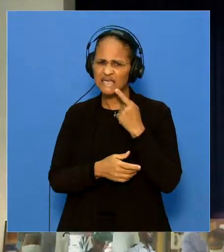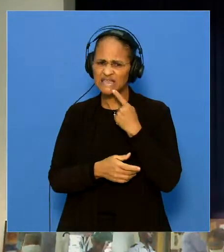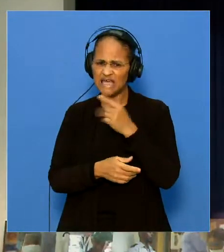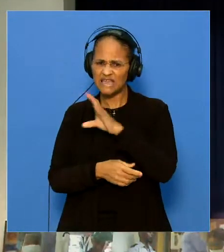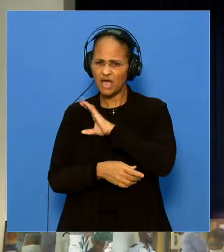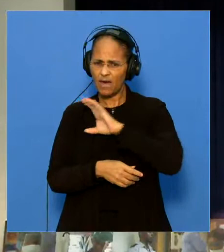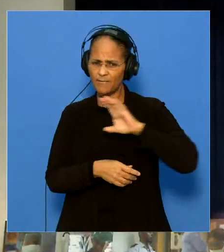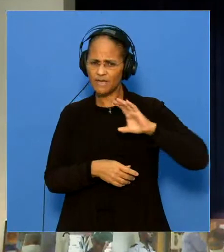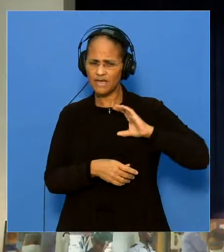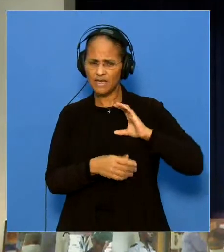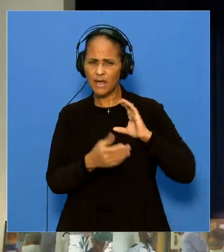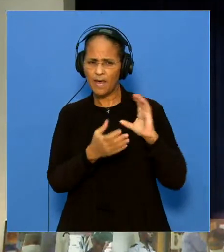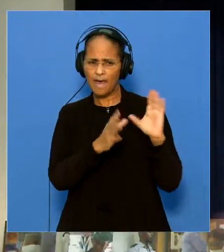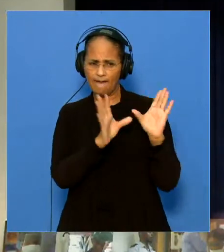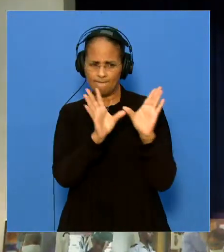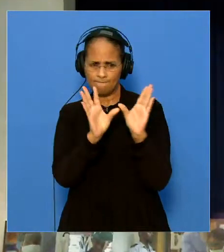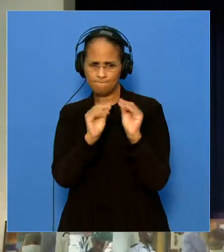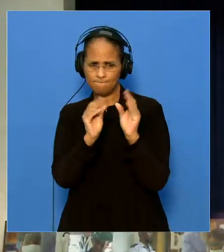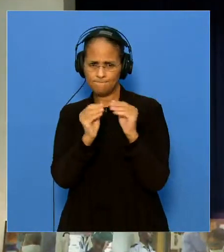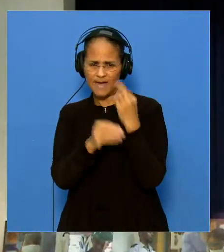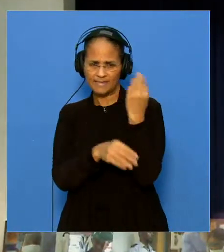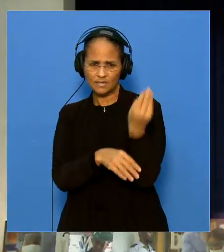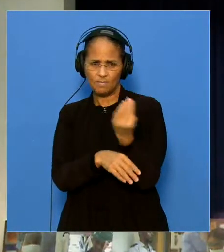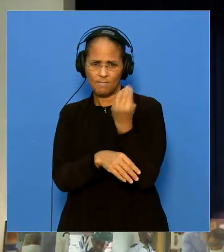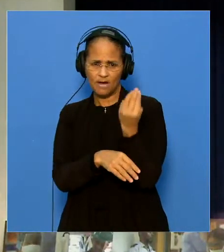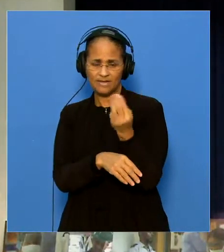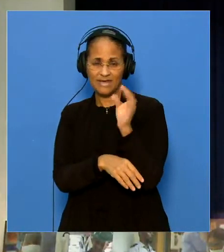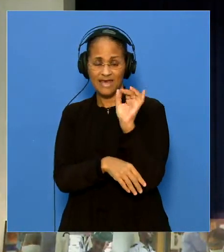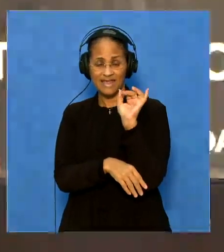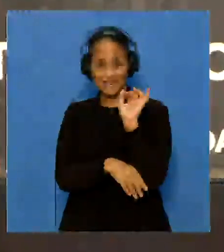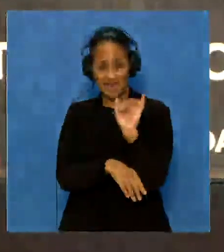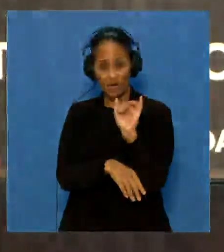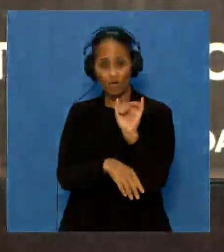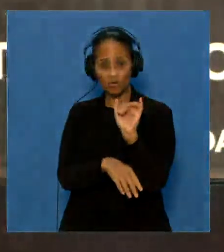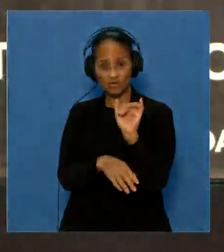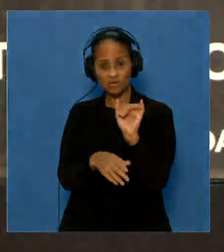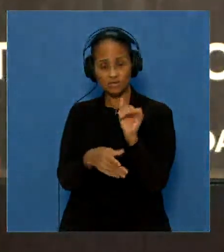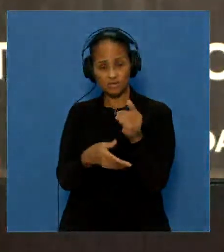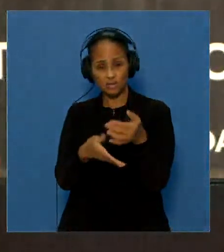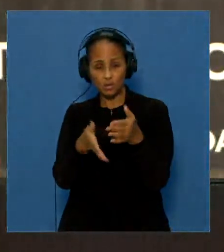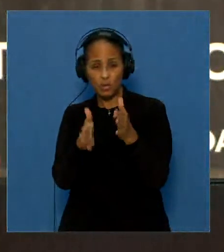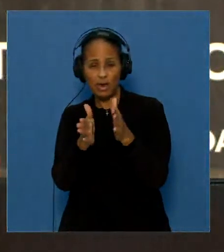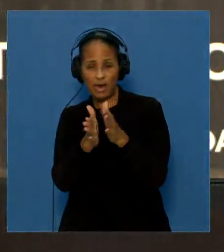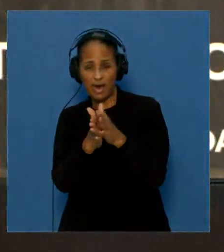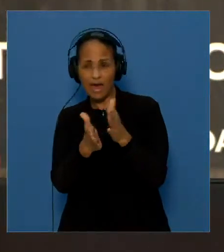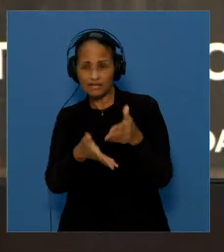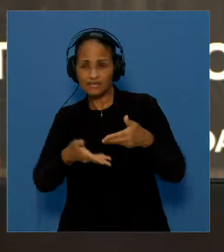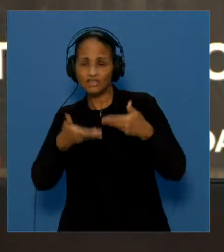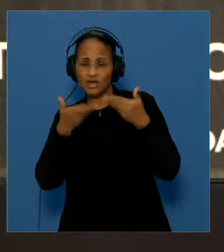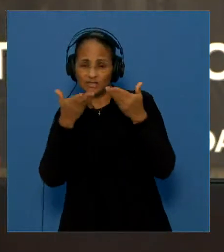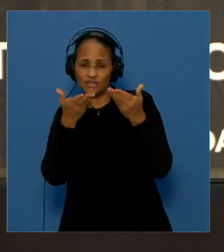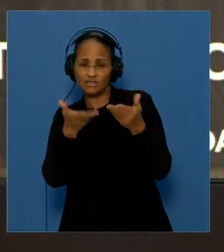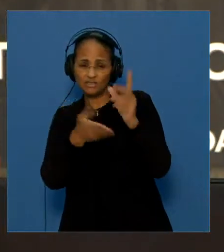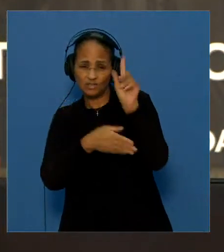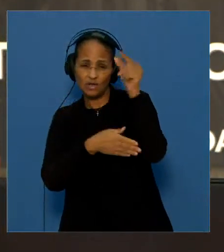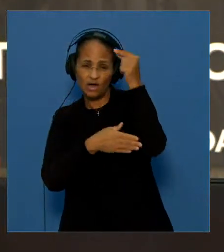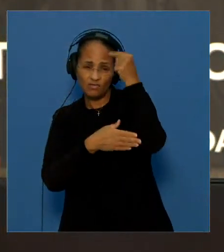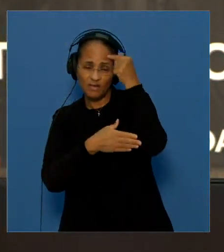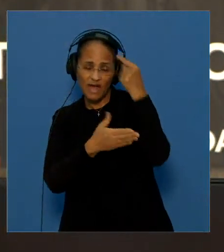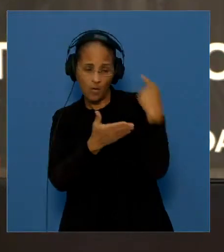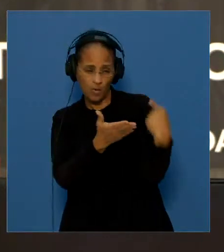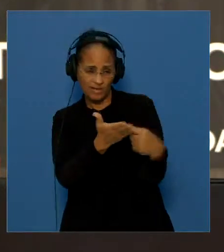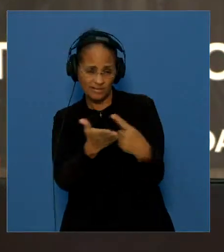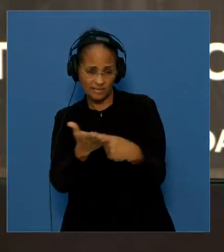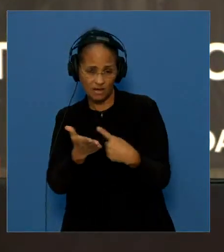Committee met on Monday. That was one of the requests that were put to the government. We discussed it, and